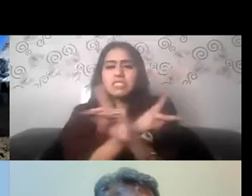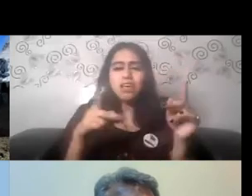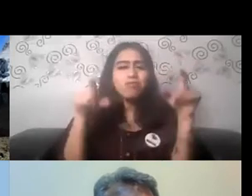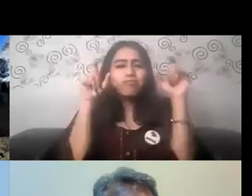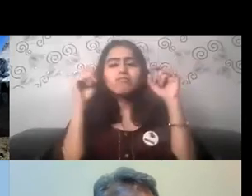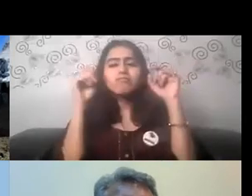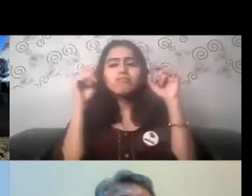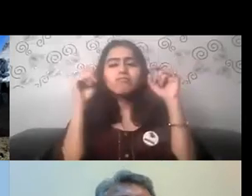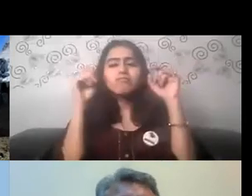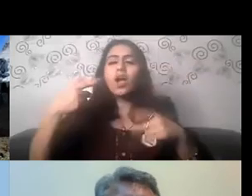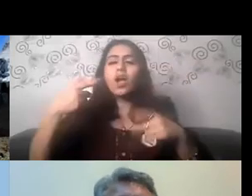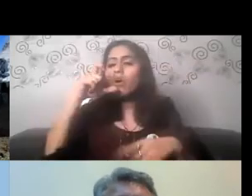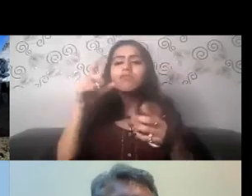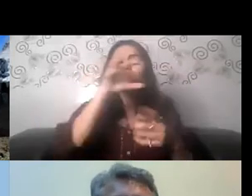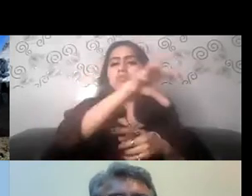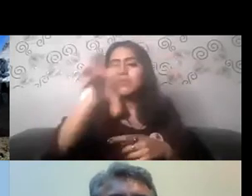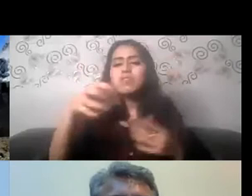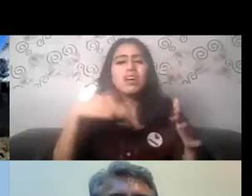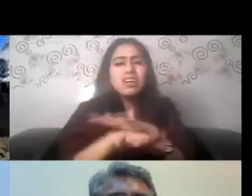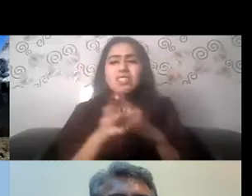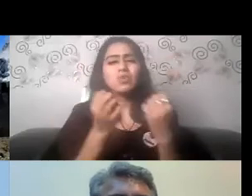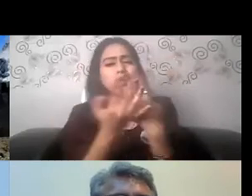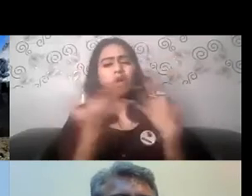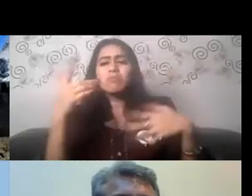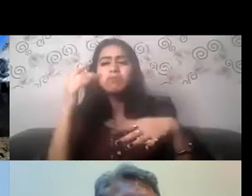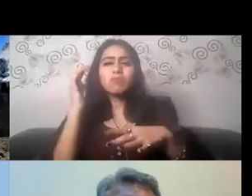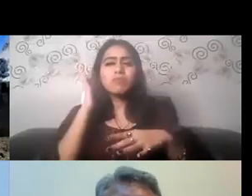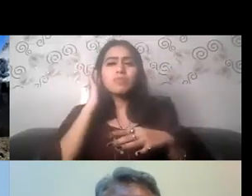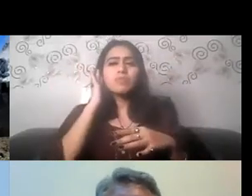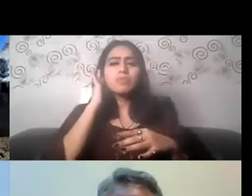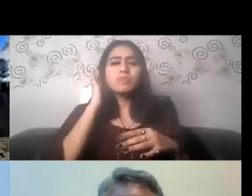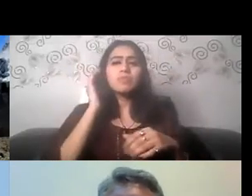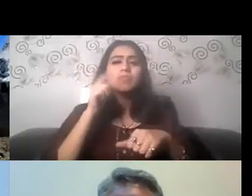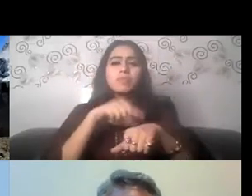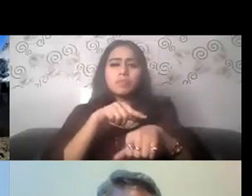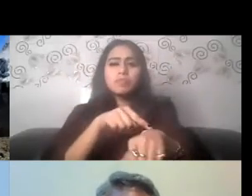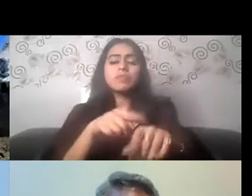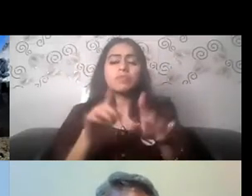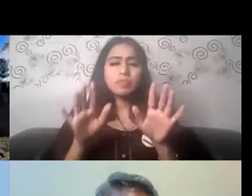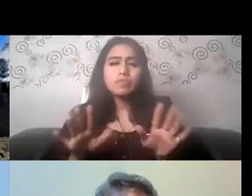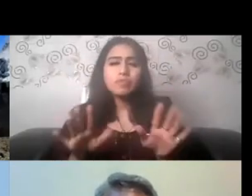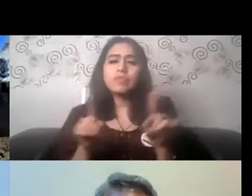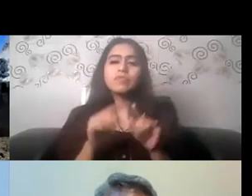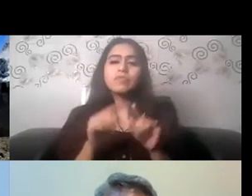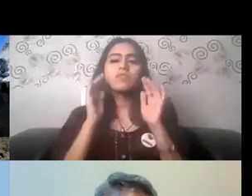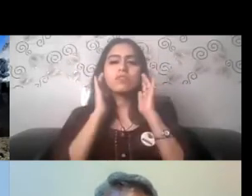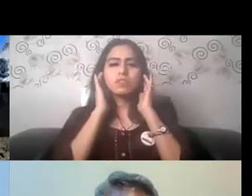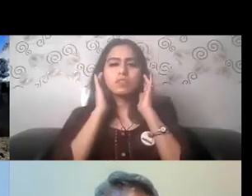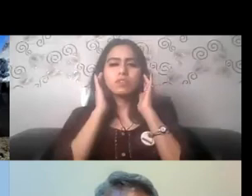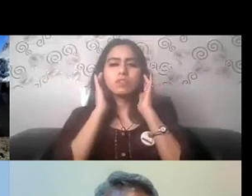or cafe. There are so many times when you have exactly the same requirements as people that